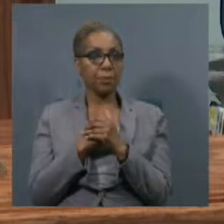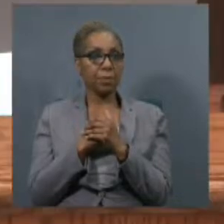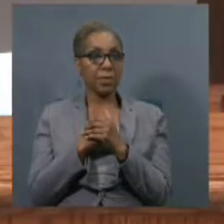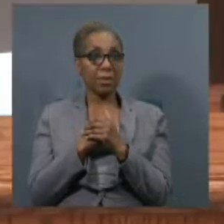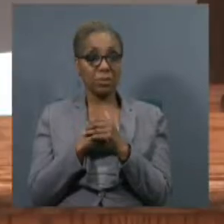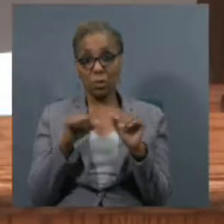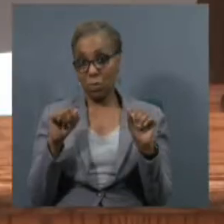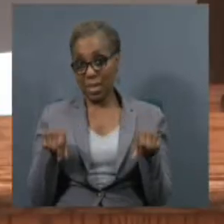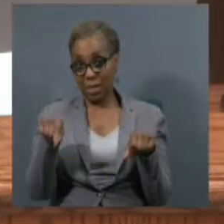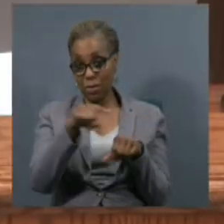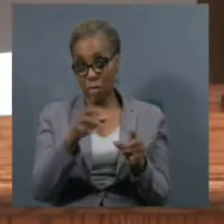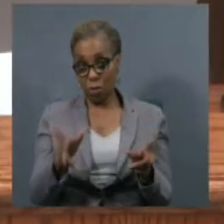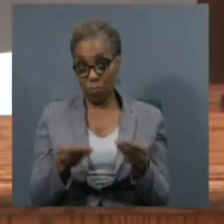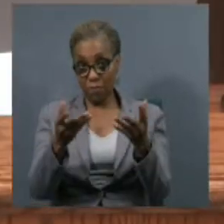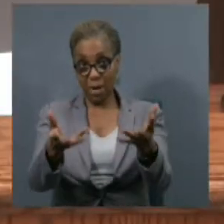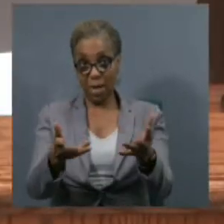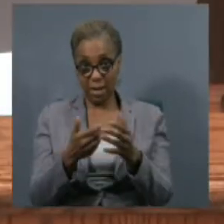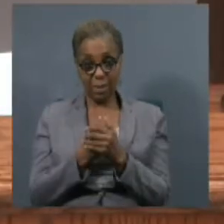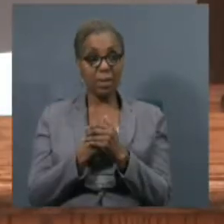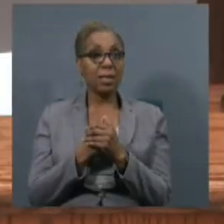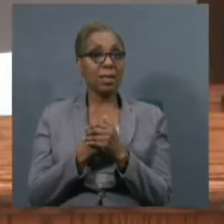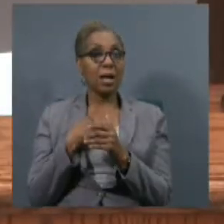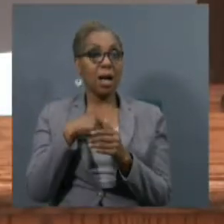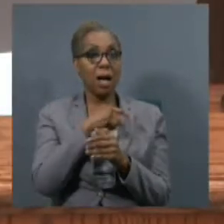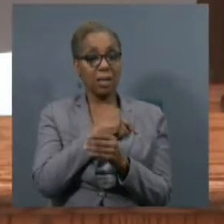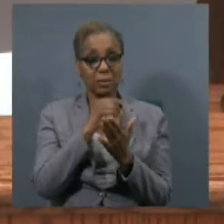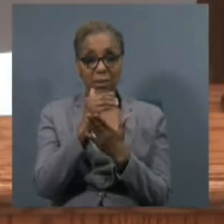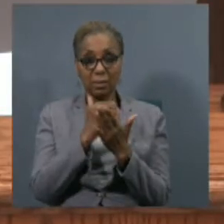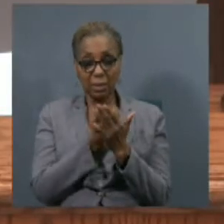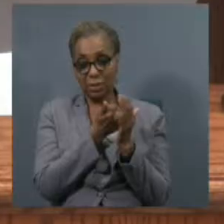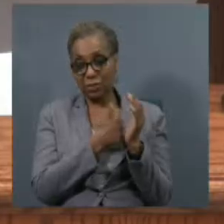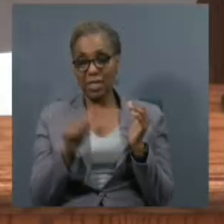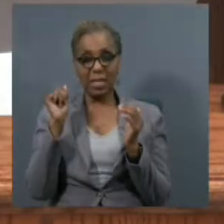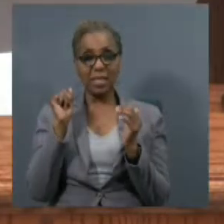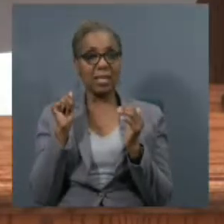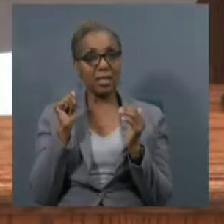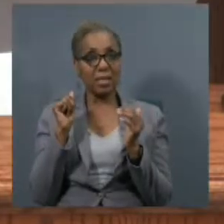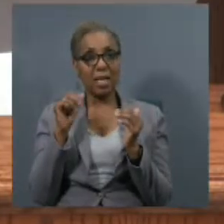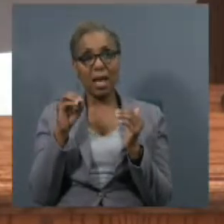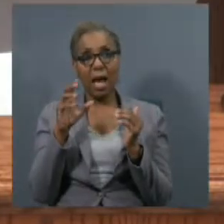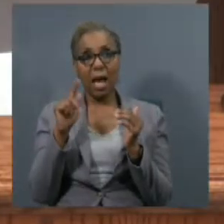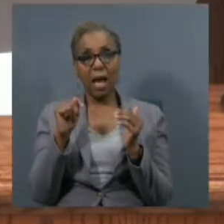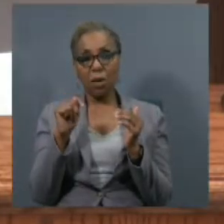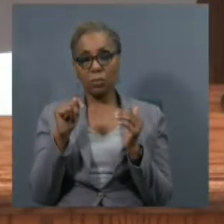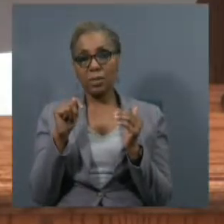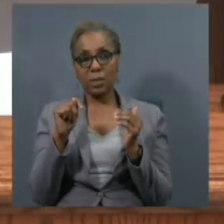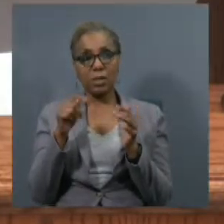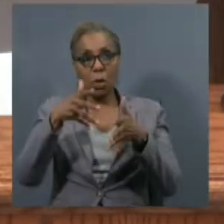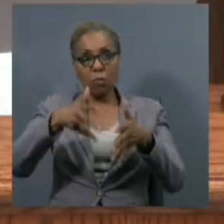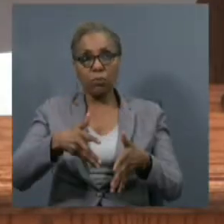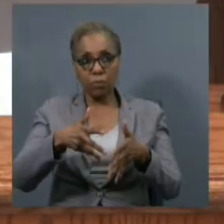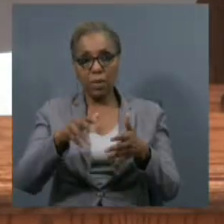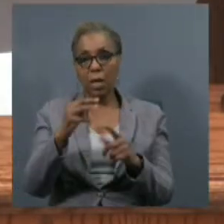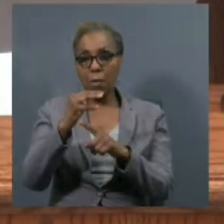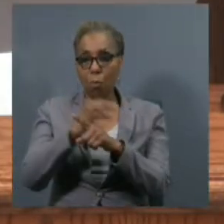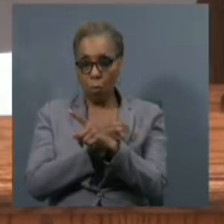Could you guys provide us a list of any outstanding mortgages and the amounts owed on